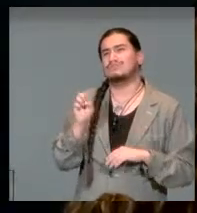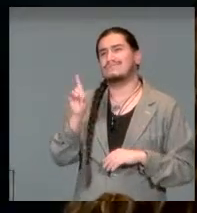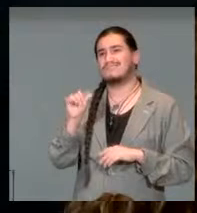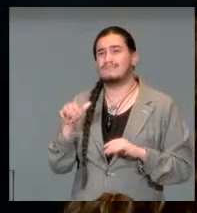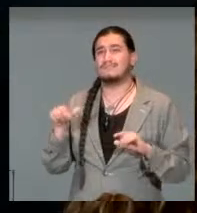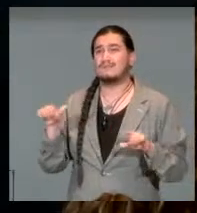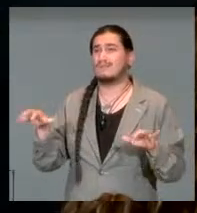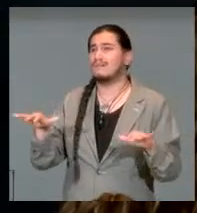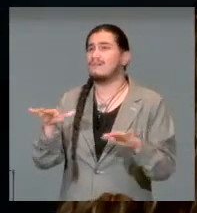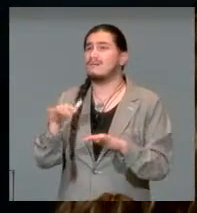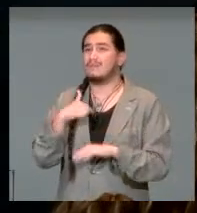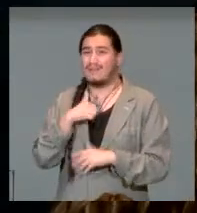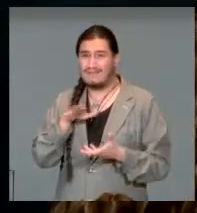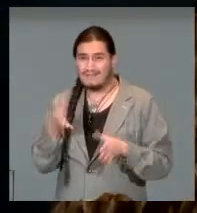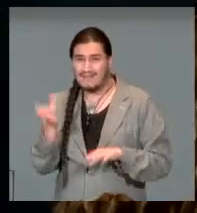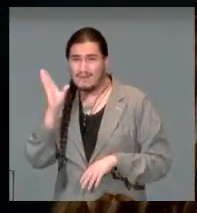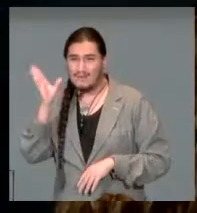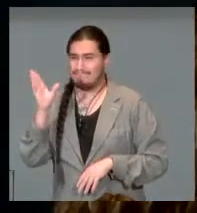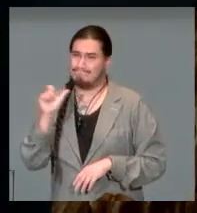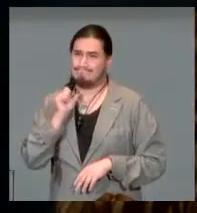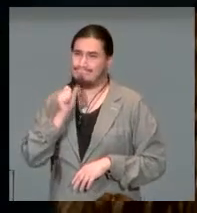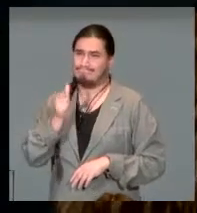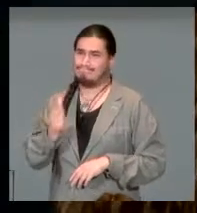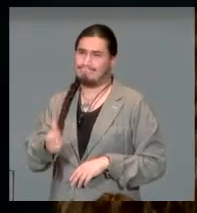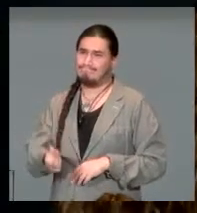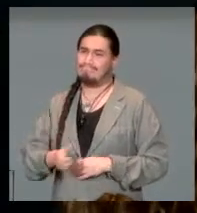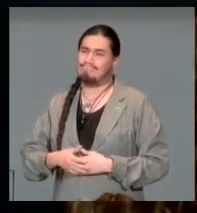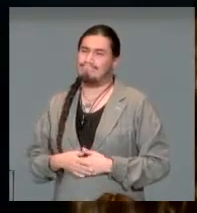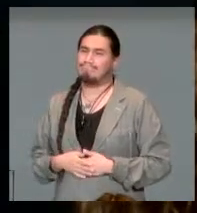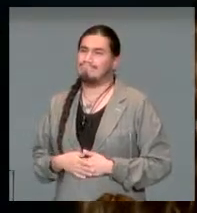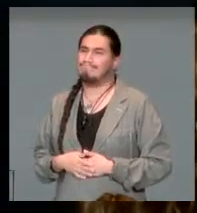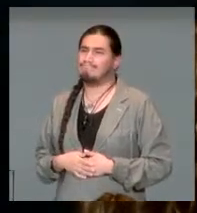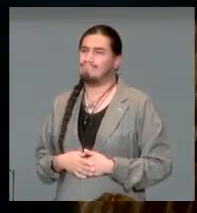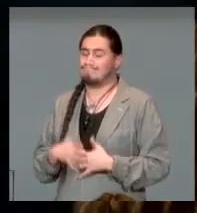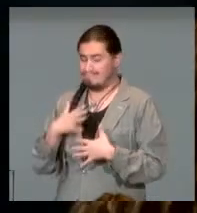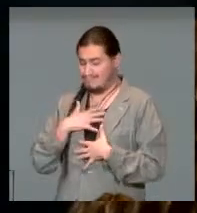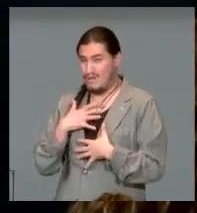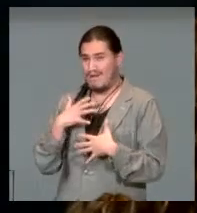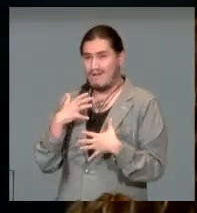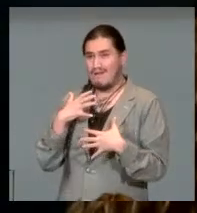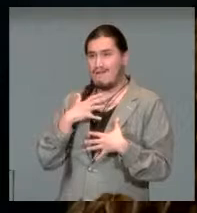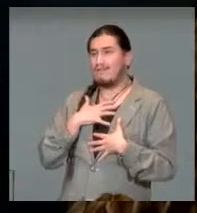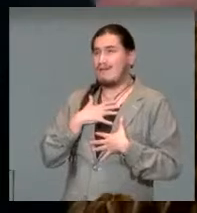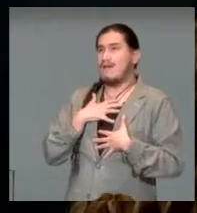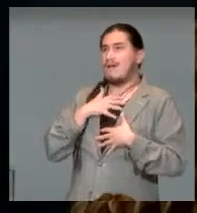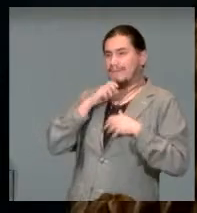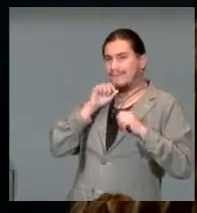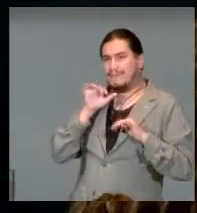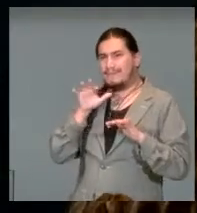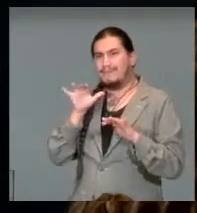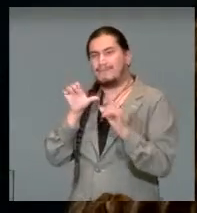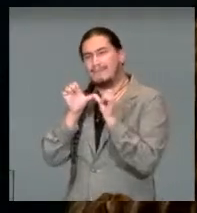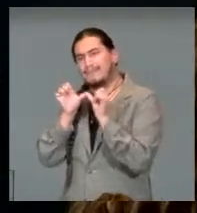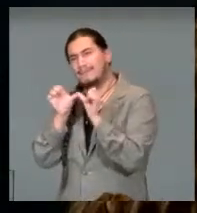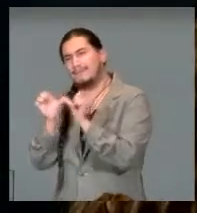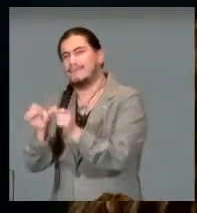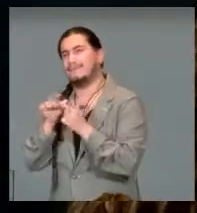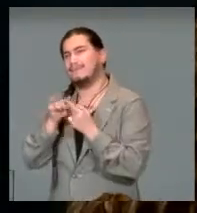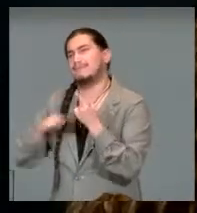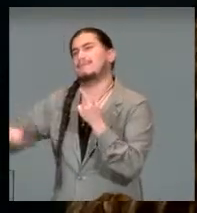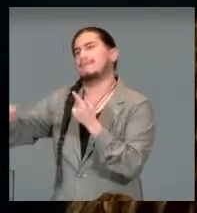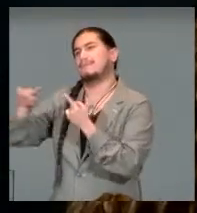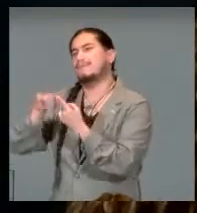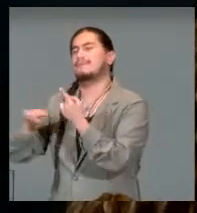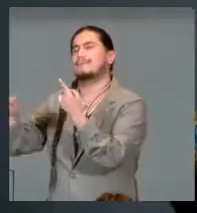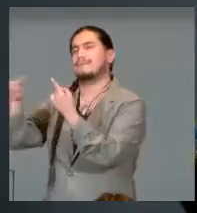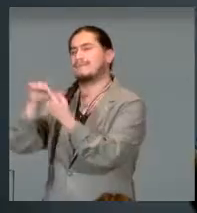not die here. The breath is a circle of black women strung like garlands around your